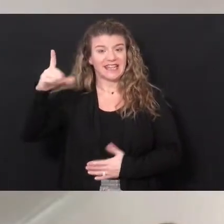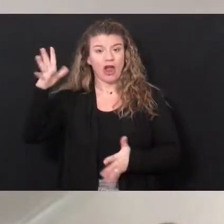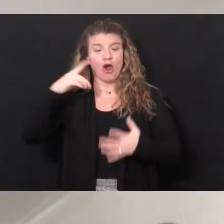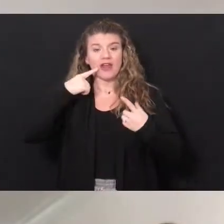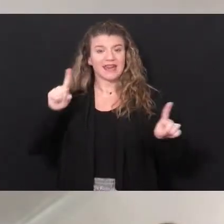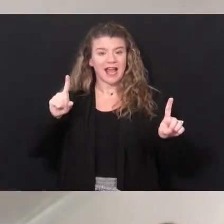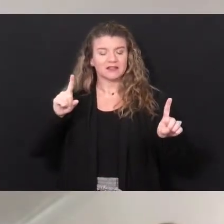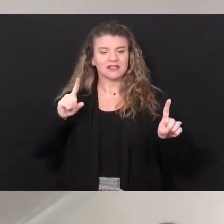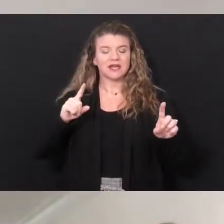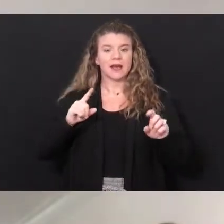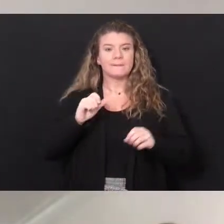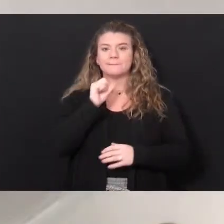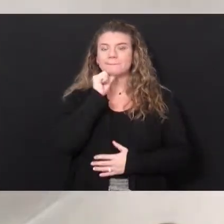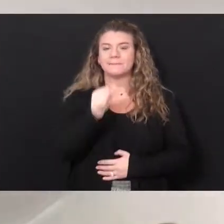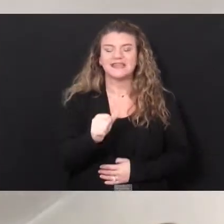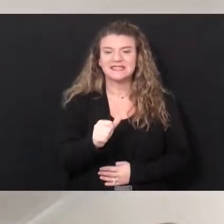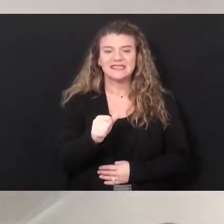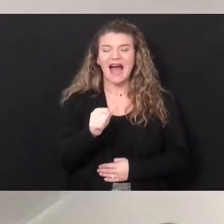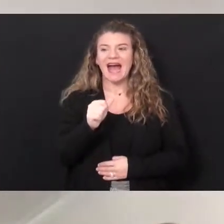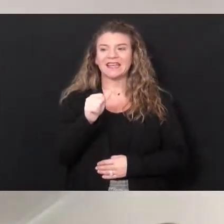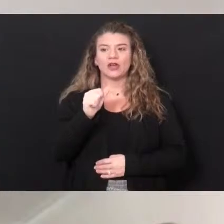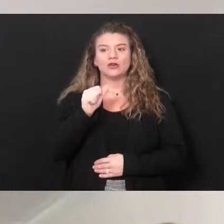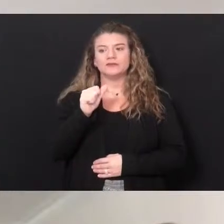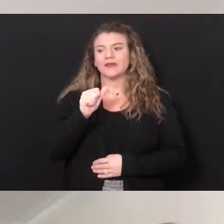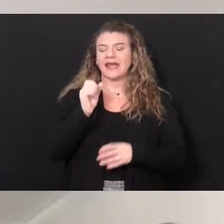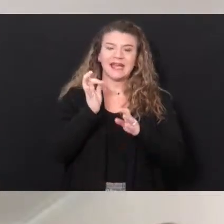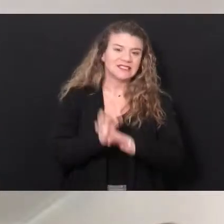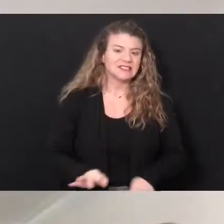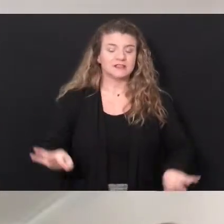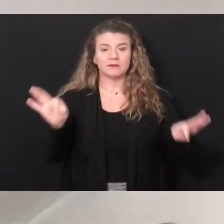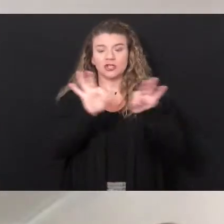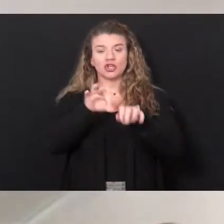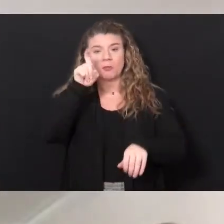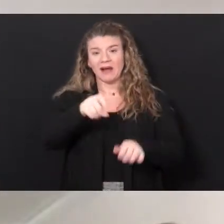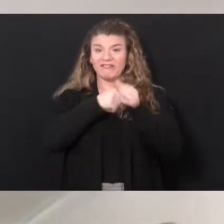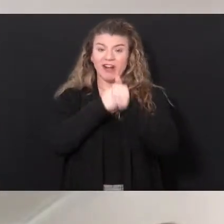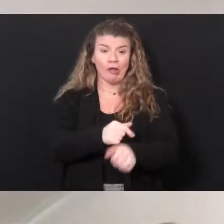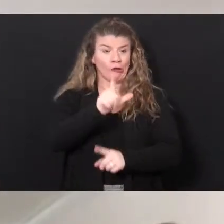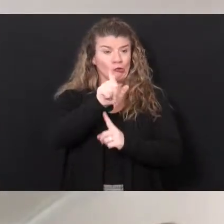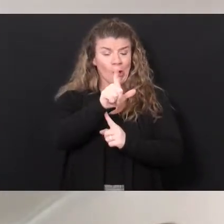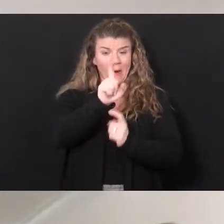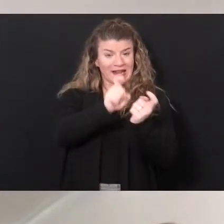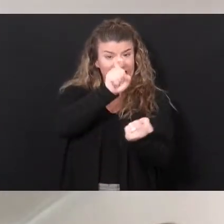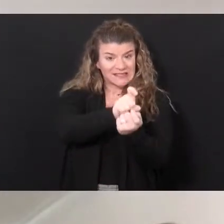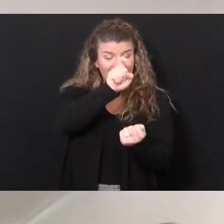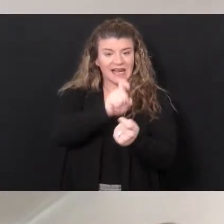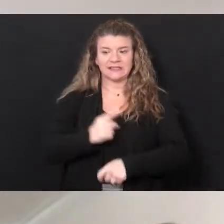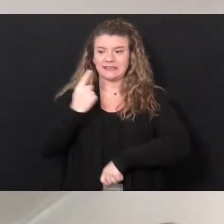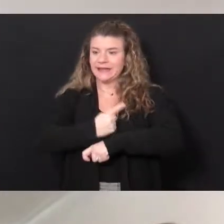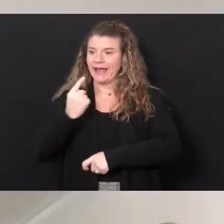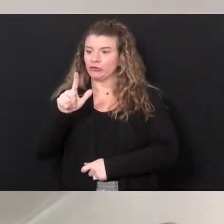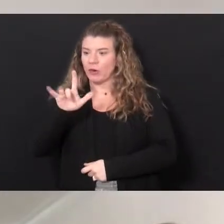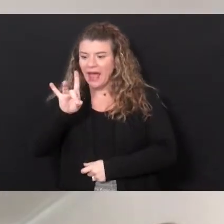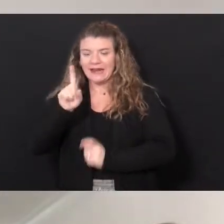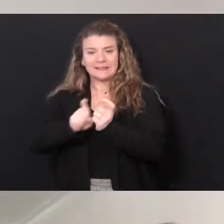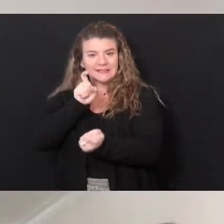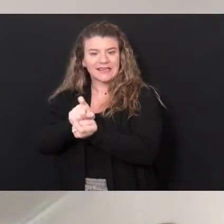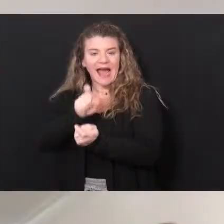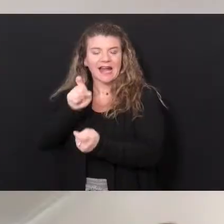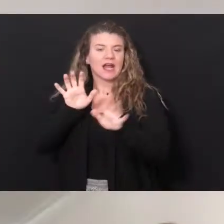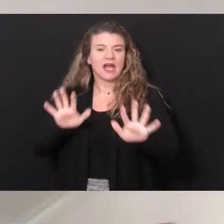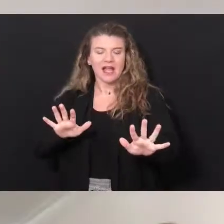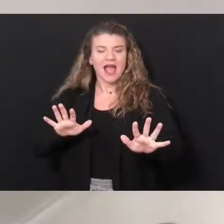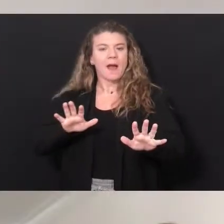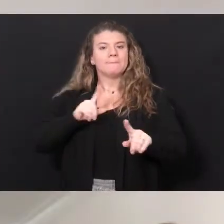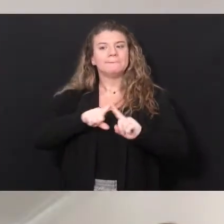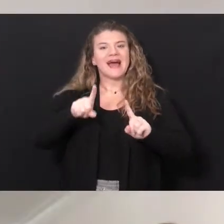not absolutely essential that we get them at day 21 days for Pfizer and day 28 days for Moderna.